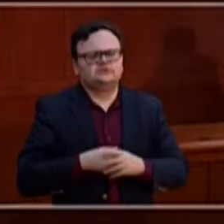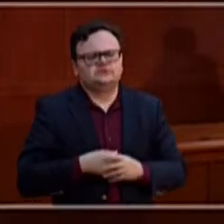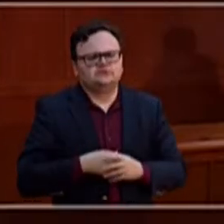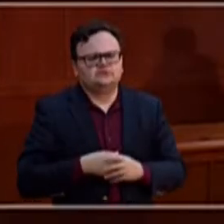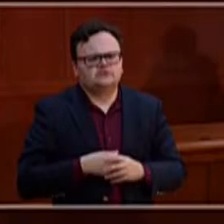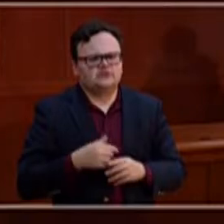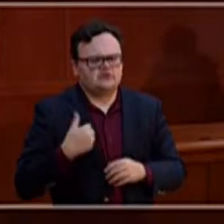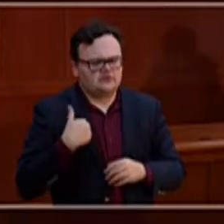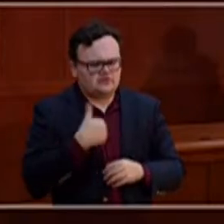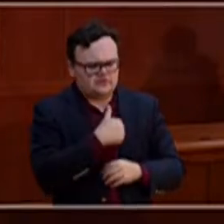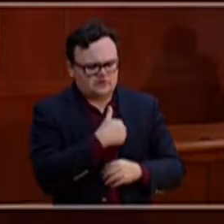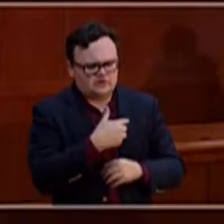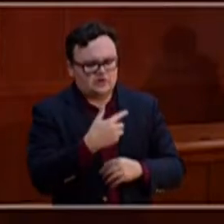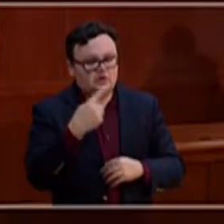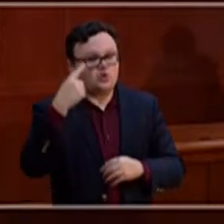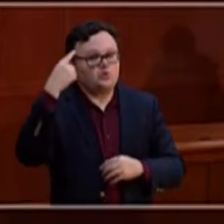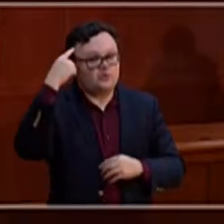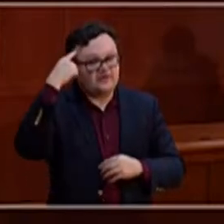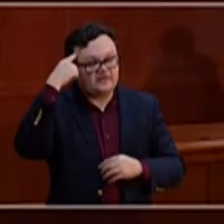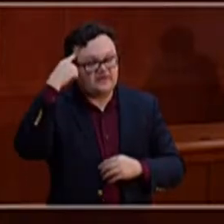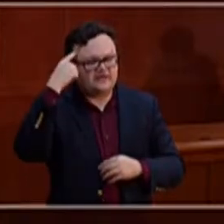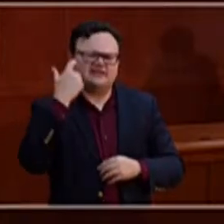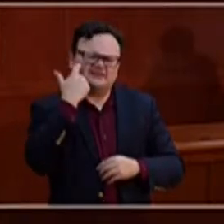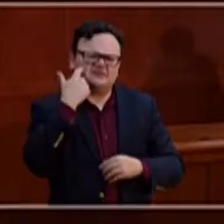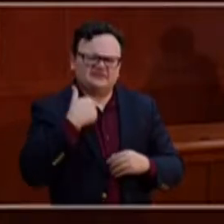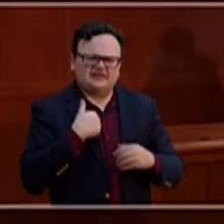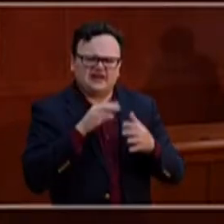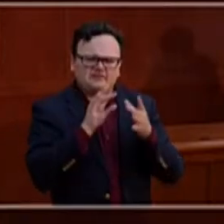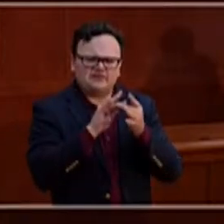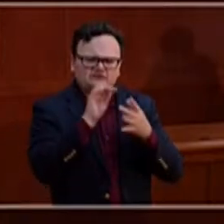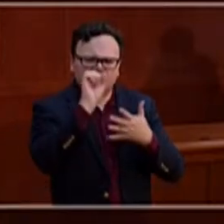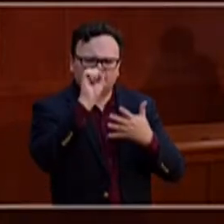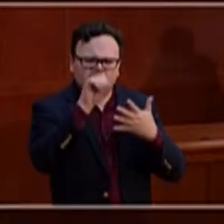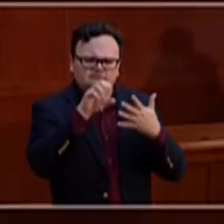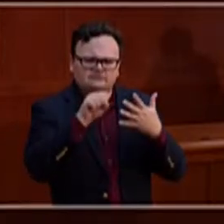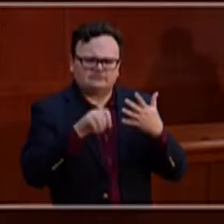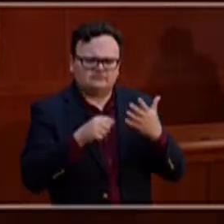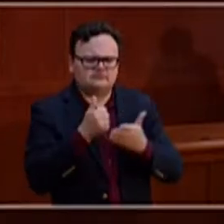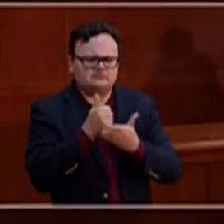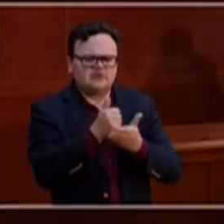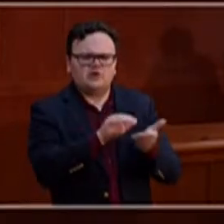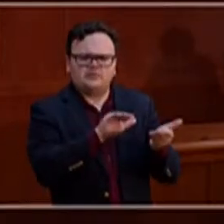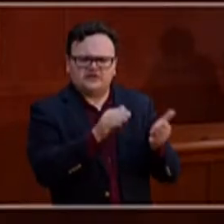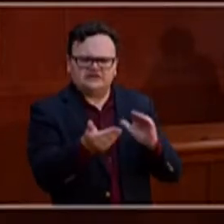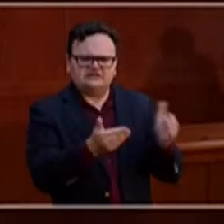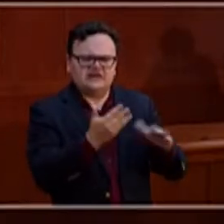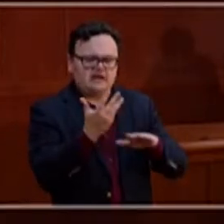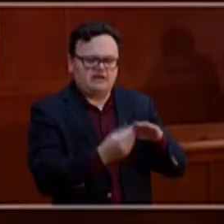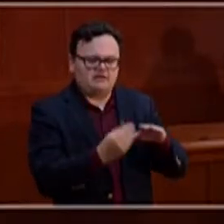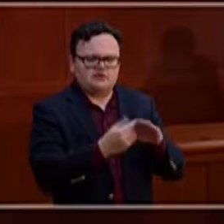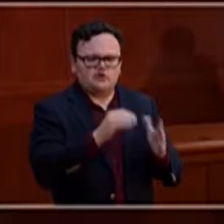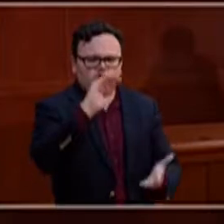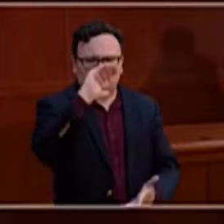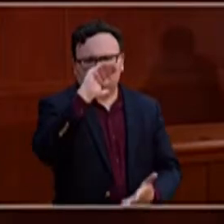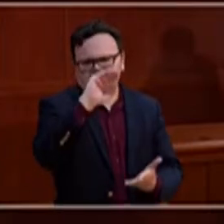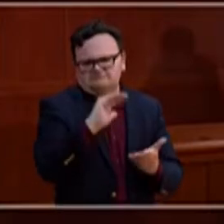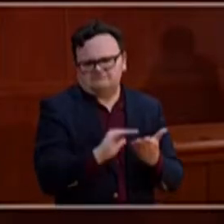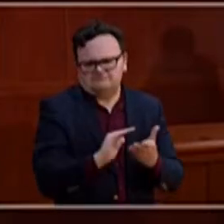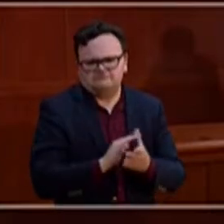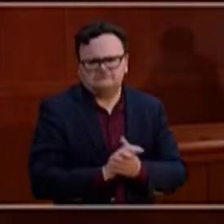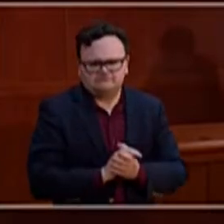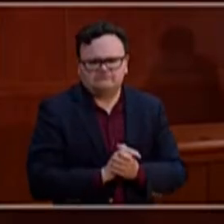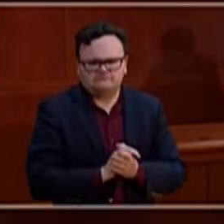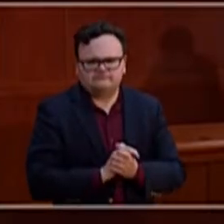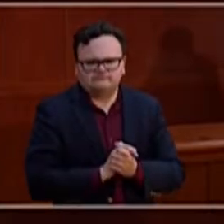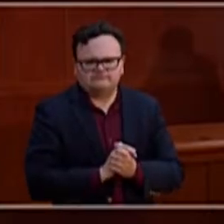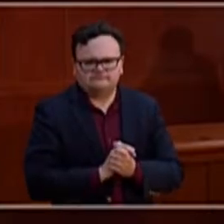We think that a lot of these things that I just enumerated have led to that mortality rate, which is, I think, a very, very, very